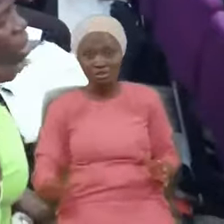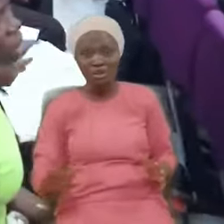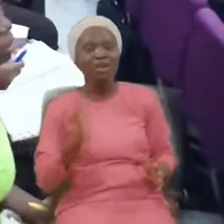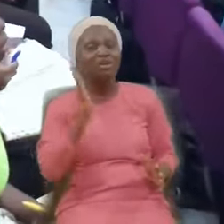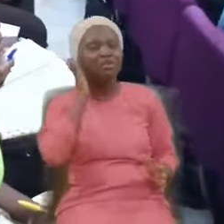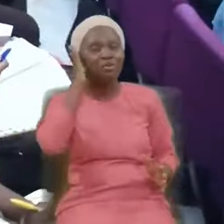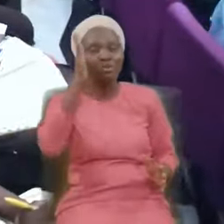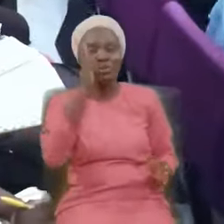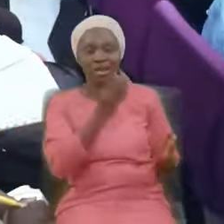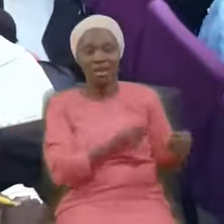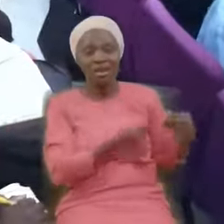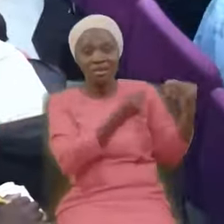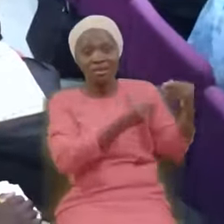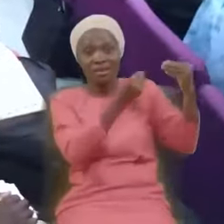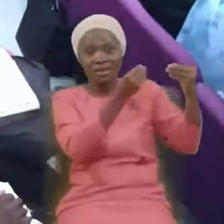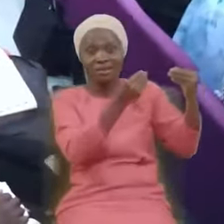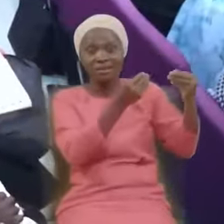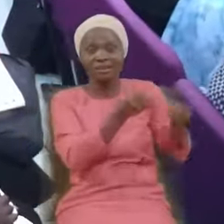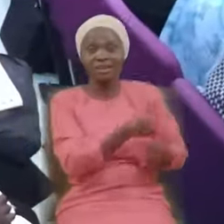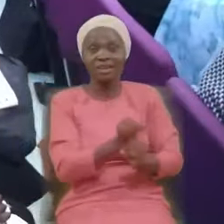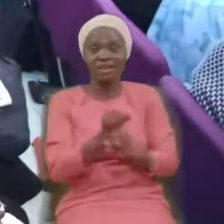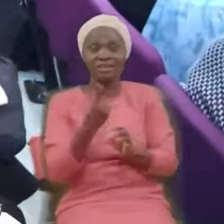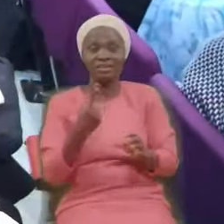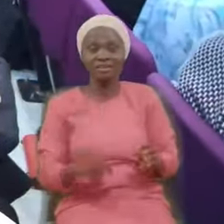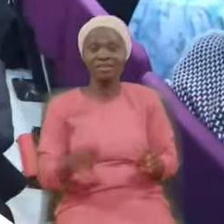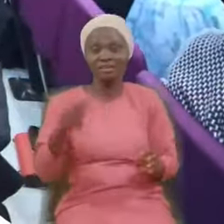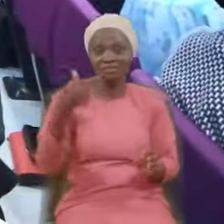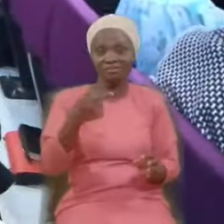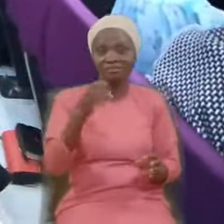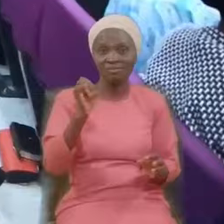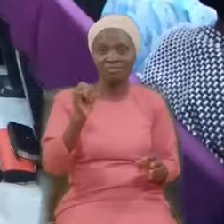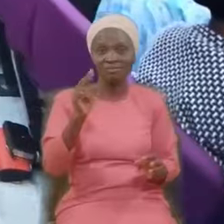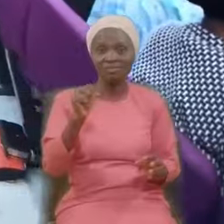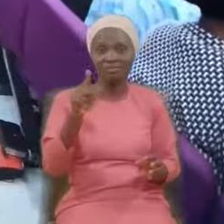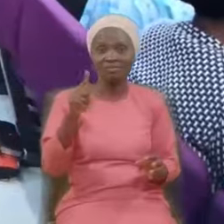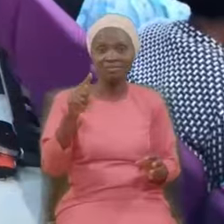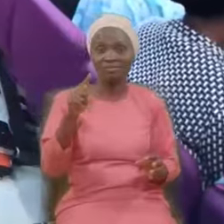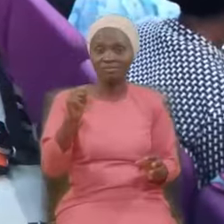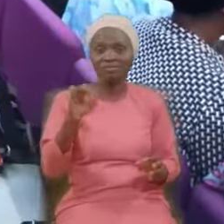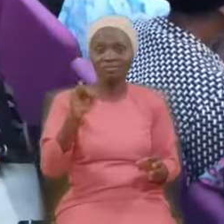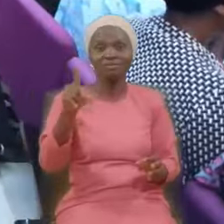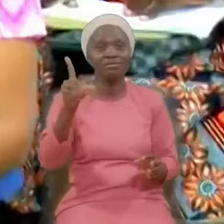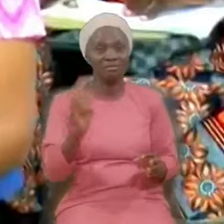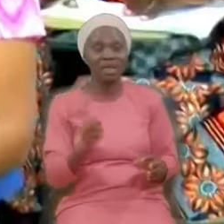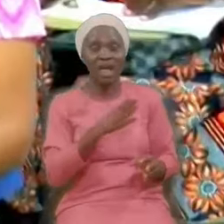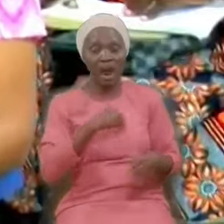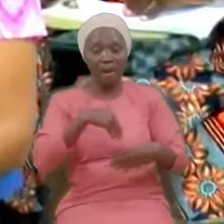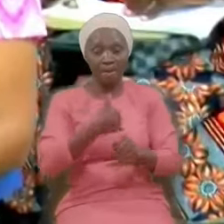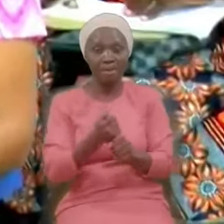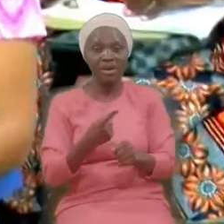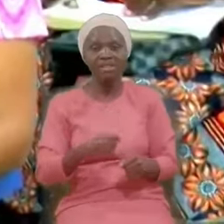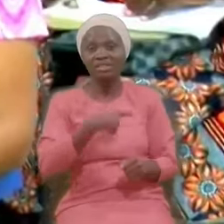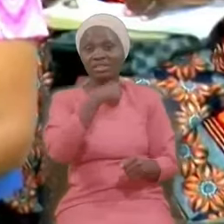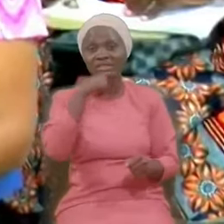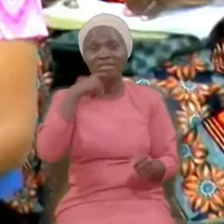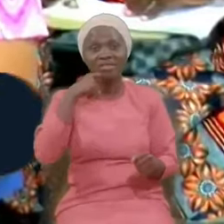Gentiles and make the desolate cities to be inhabited. Fear